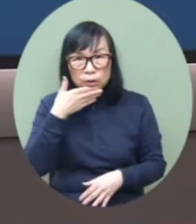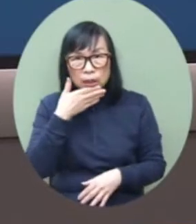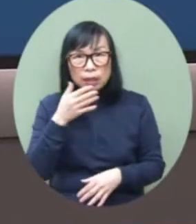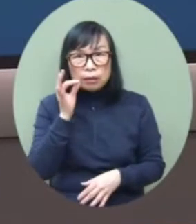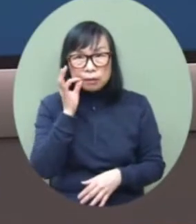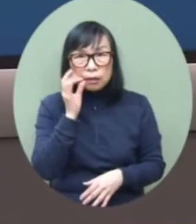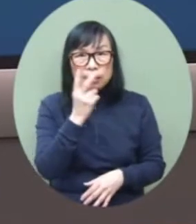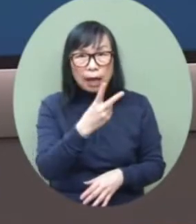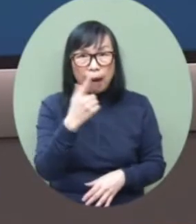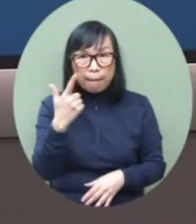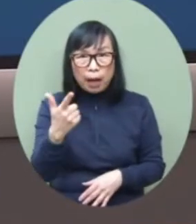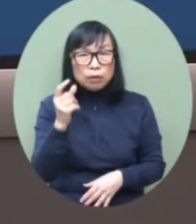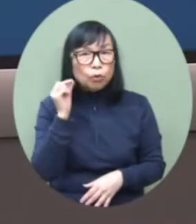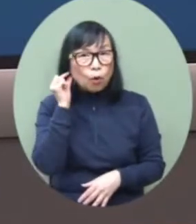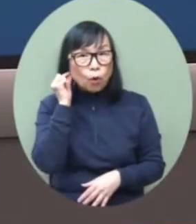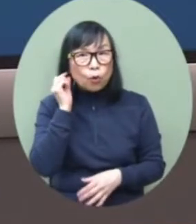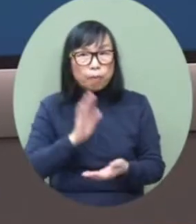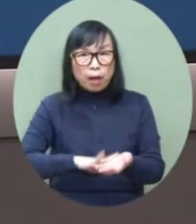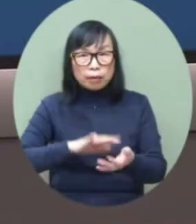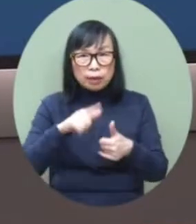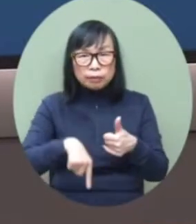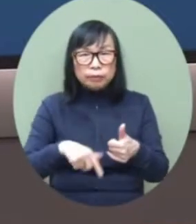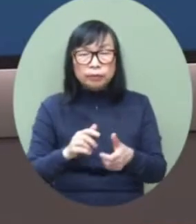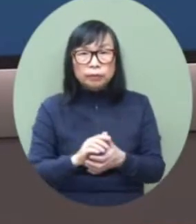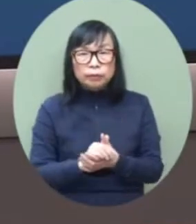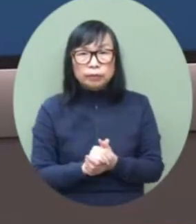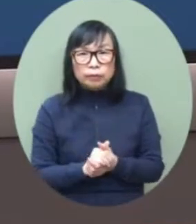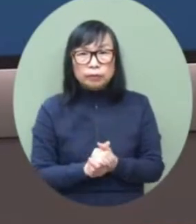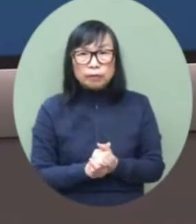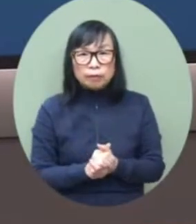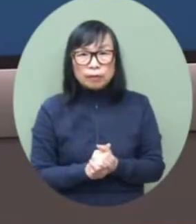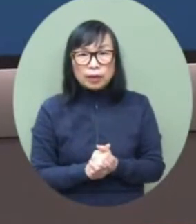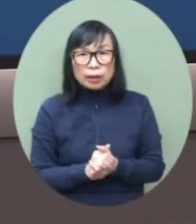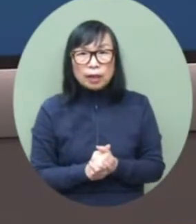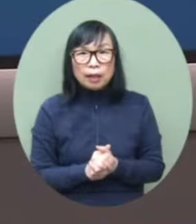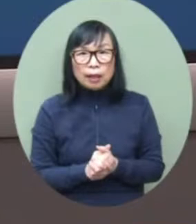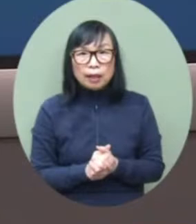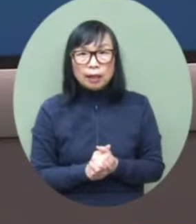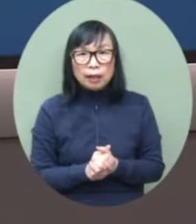the younger person, a 28-year-old female.